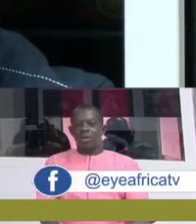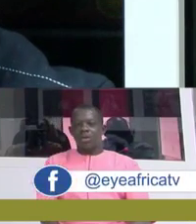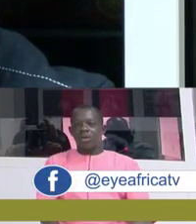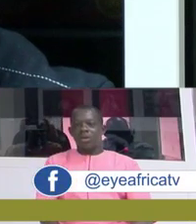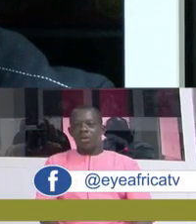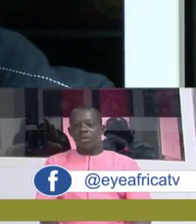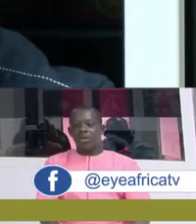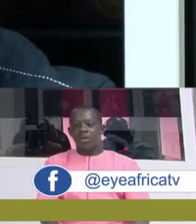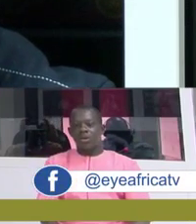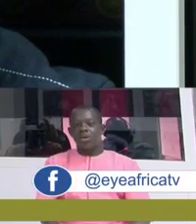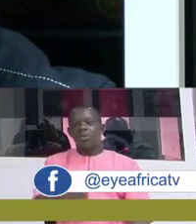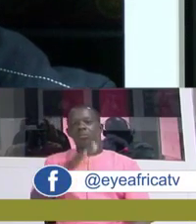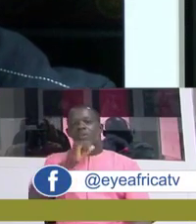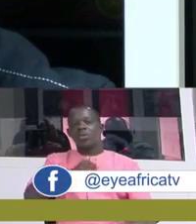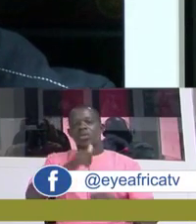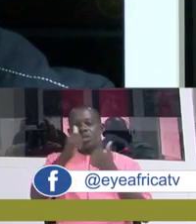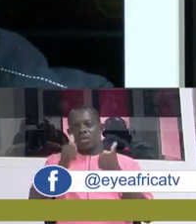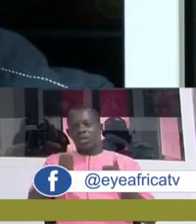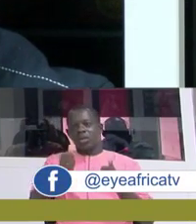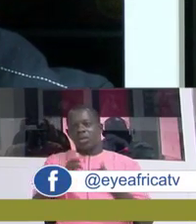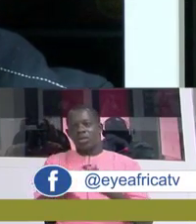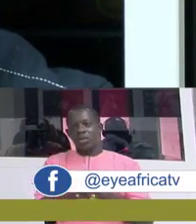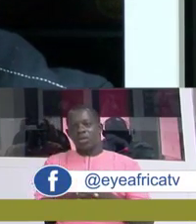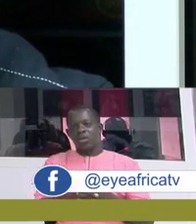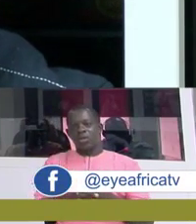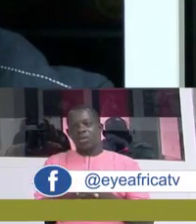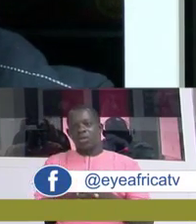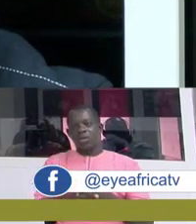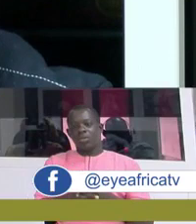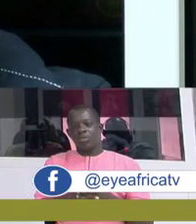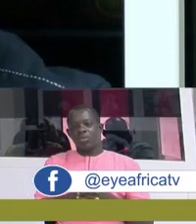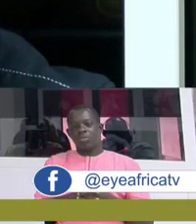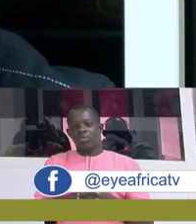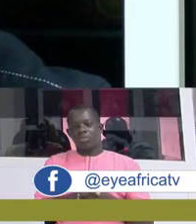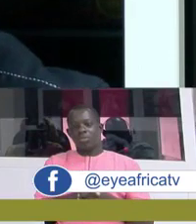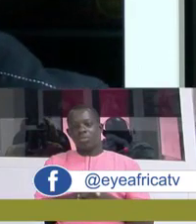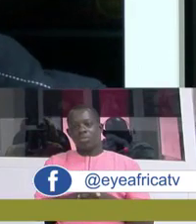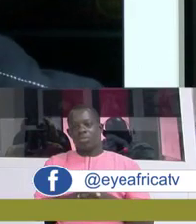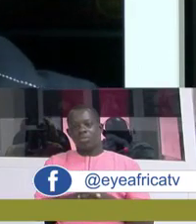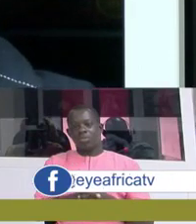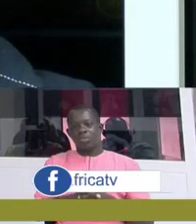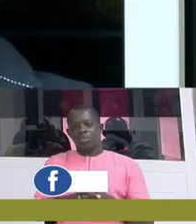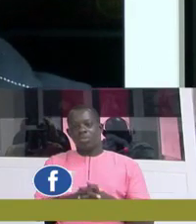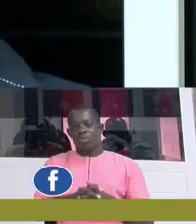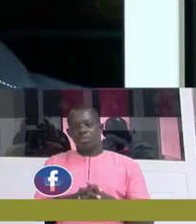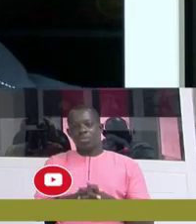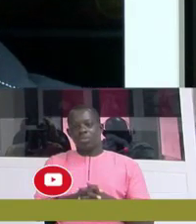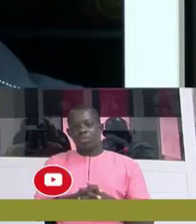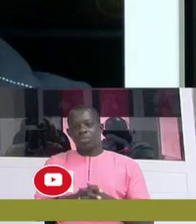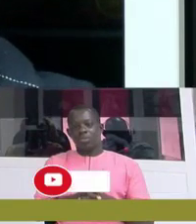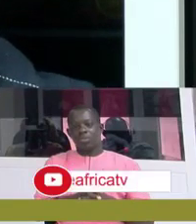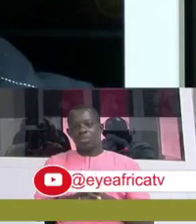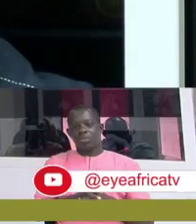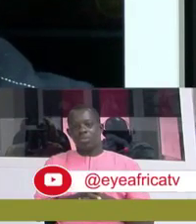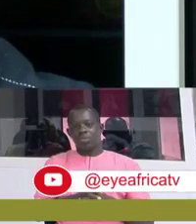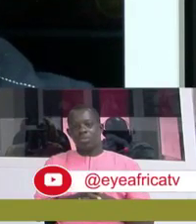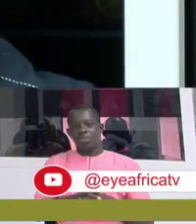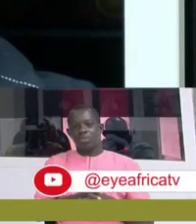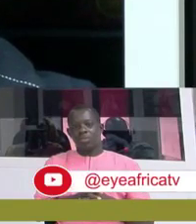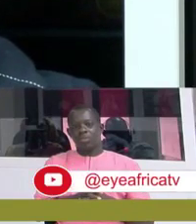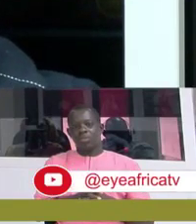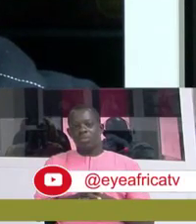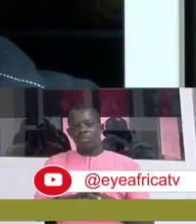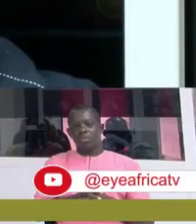rightly advised by Mariama that perhaps maybe this is one such occasion when we would advise viewer